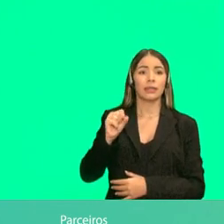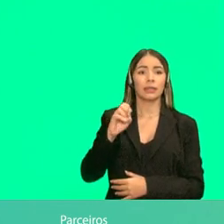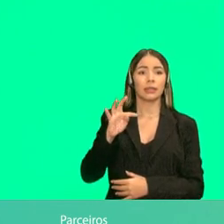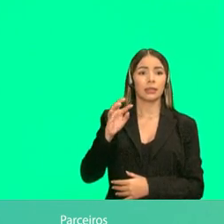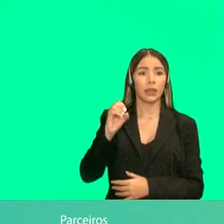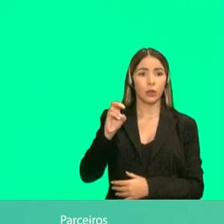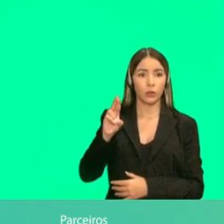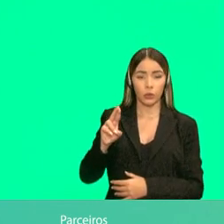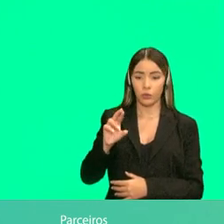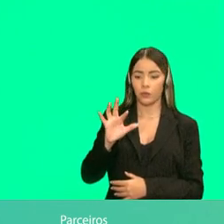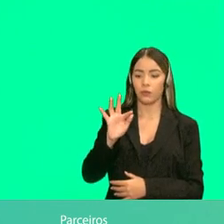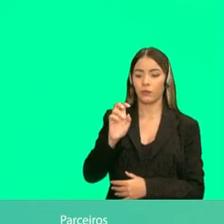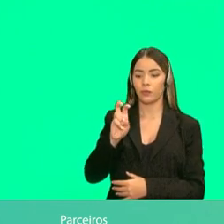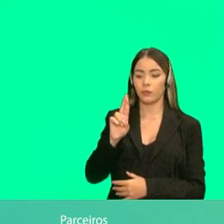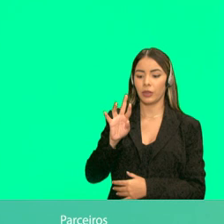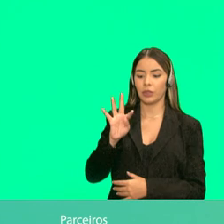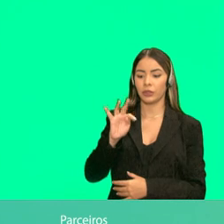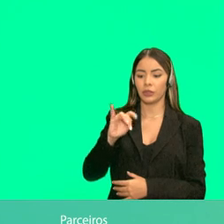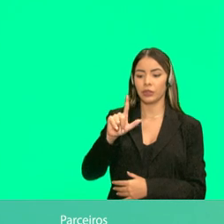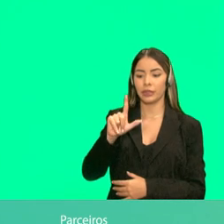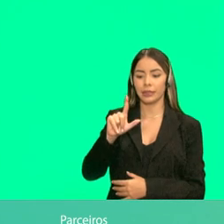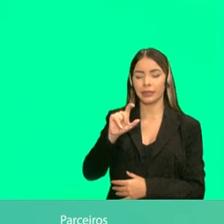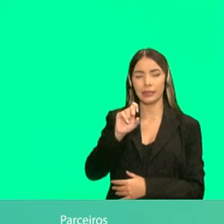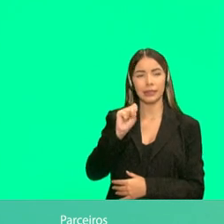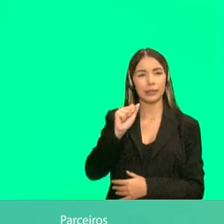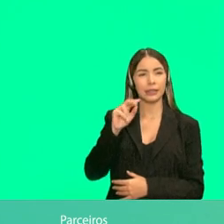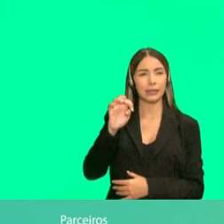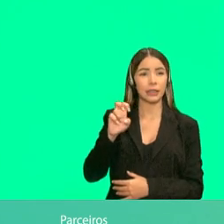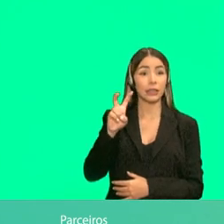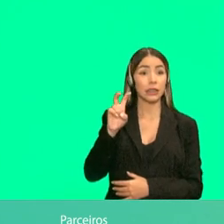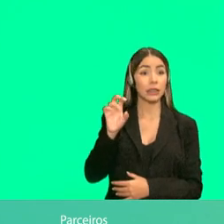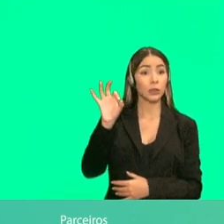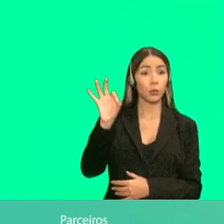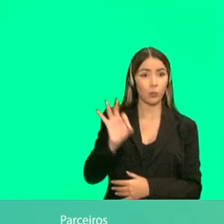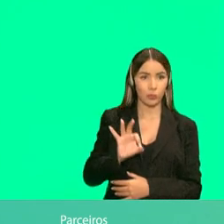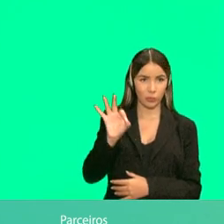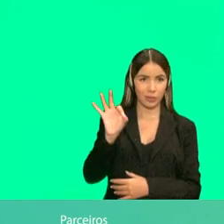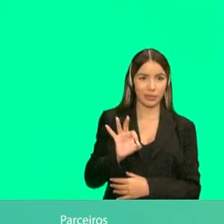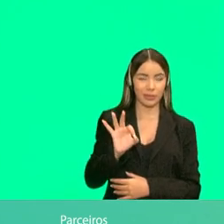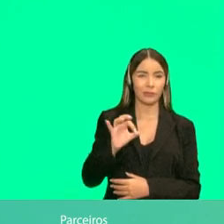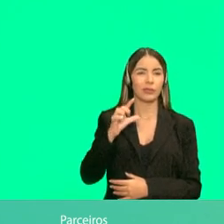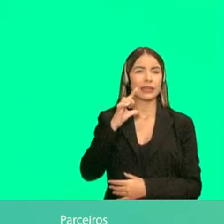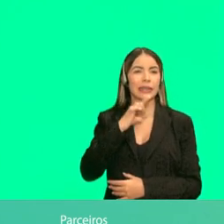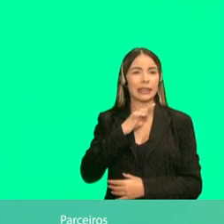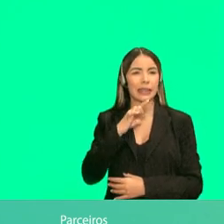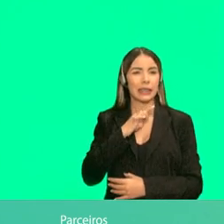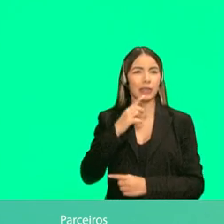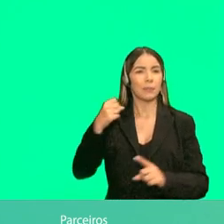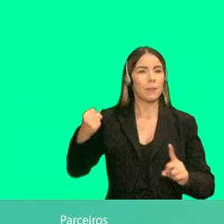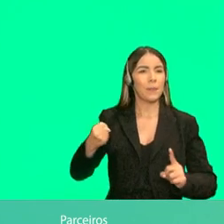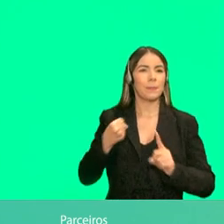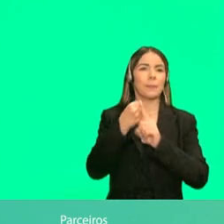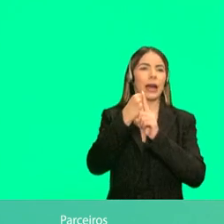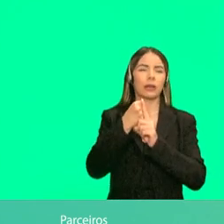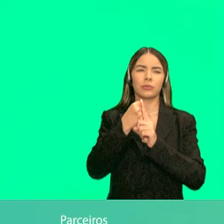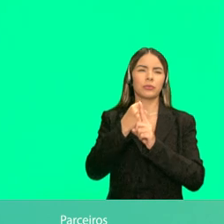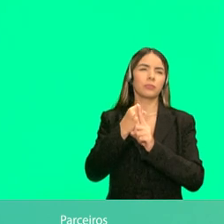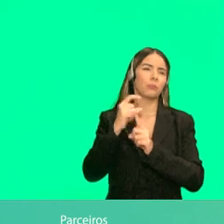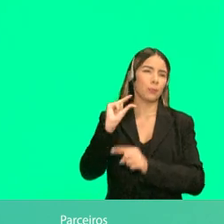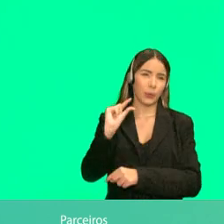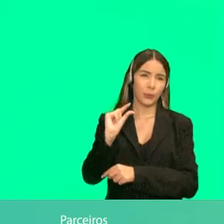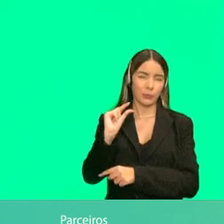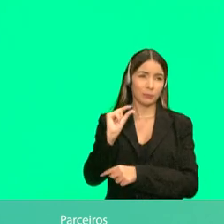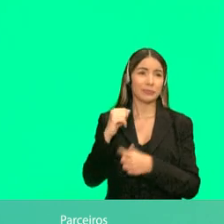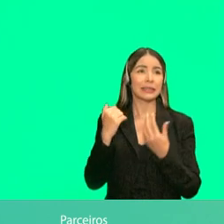and what Yara is doing to reduce, to broaden their businesses, to develop